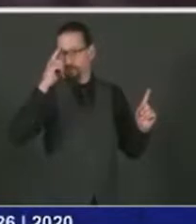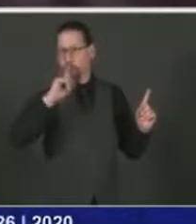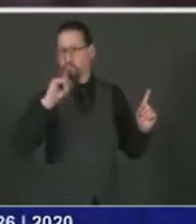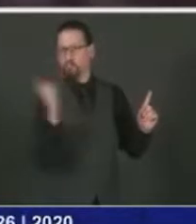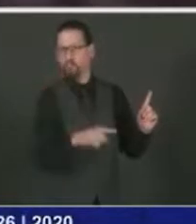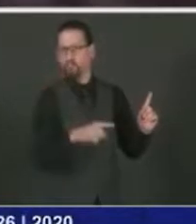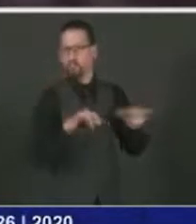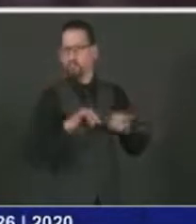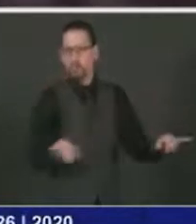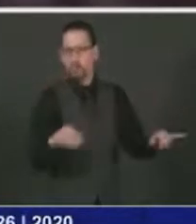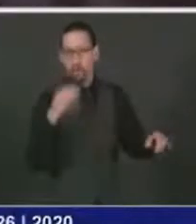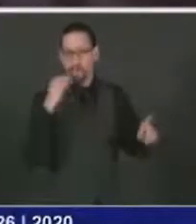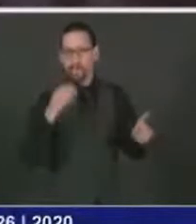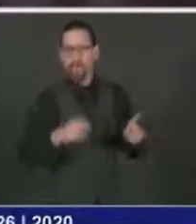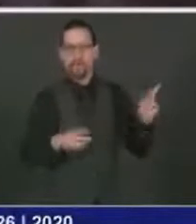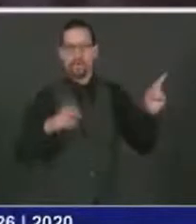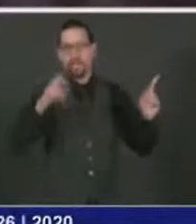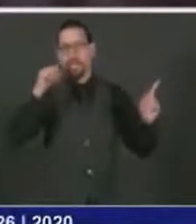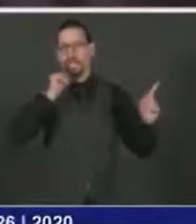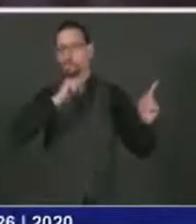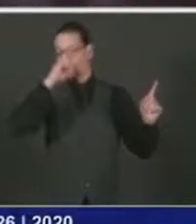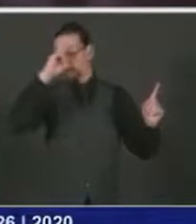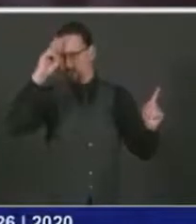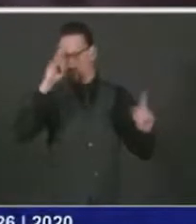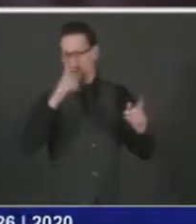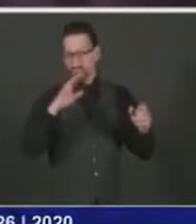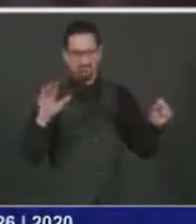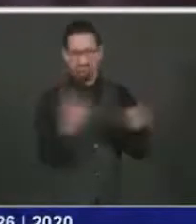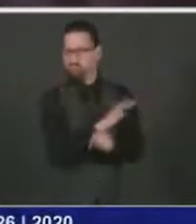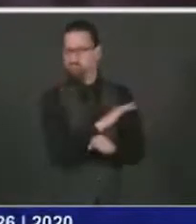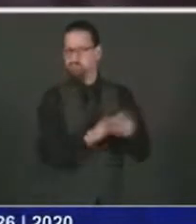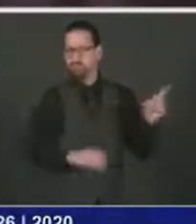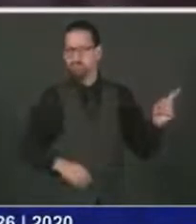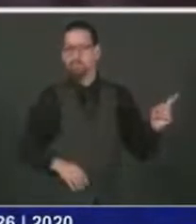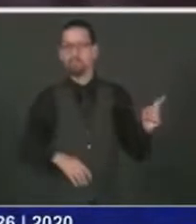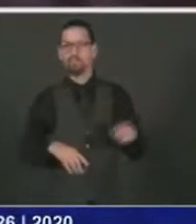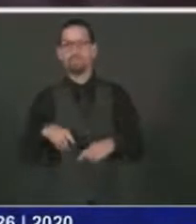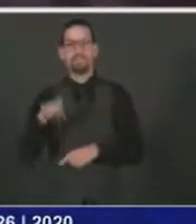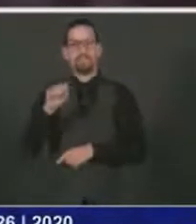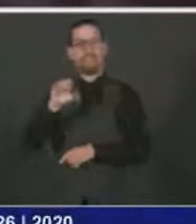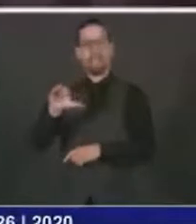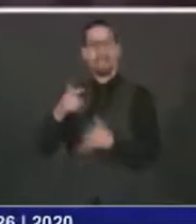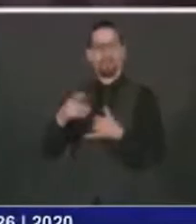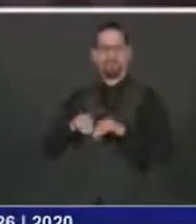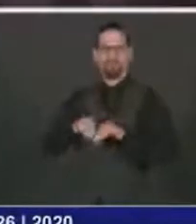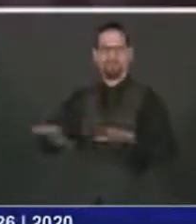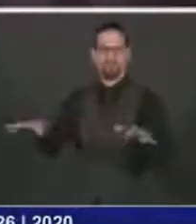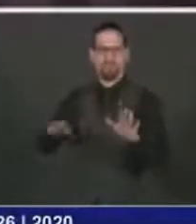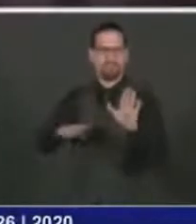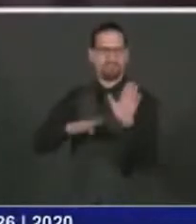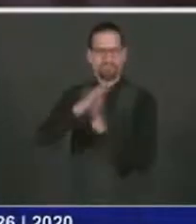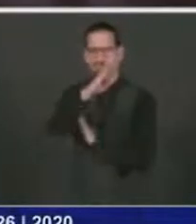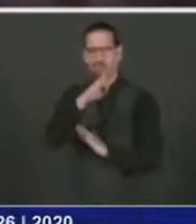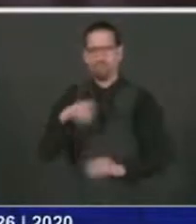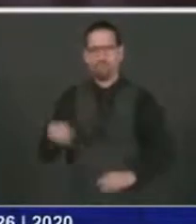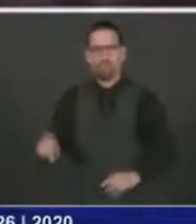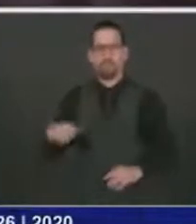is having problems. South Carolina has a lot of hot spots. So I just have to